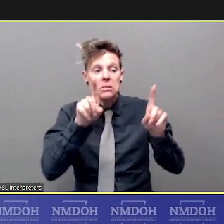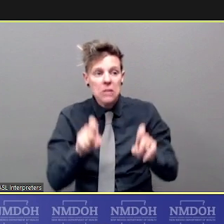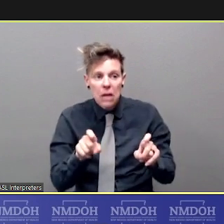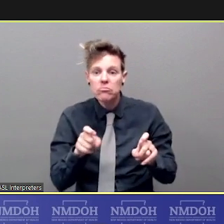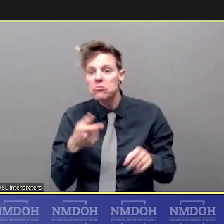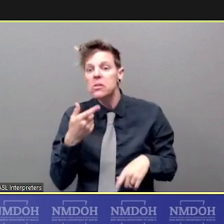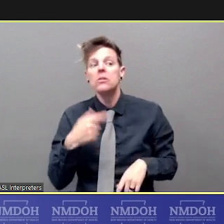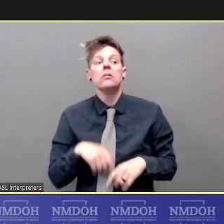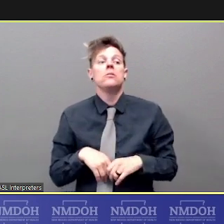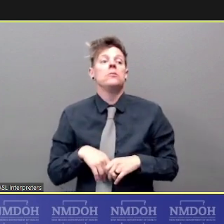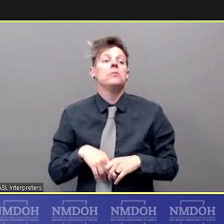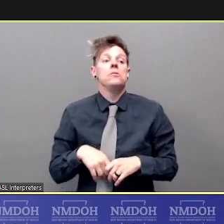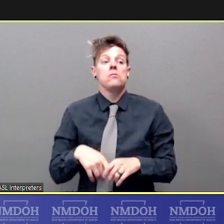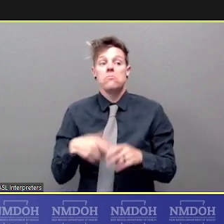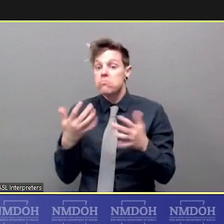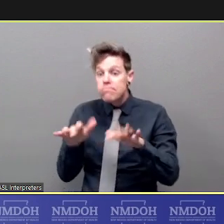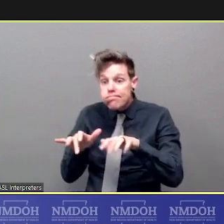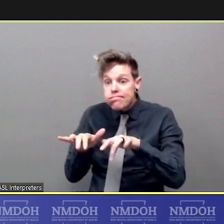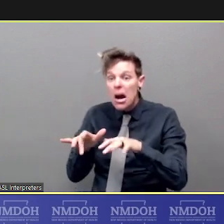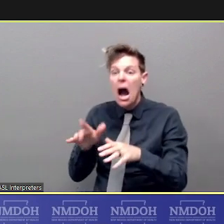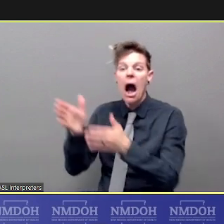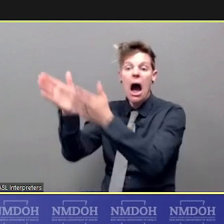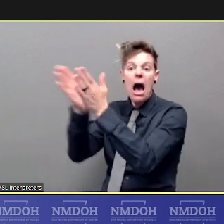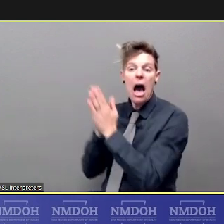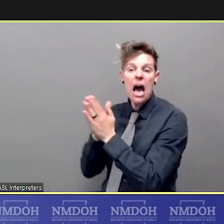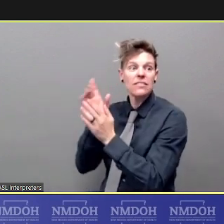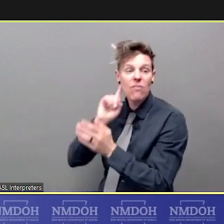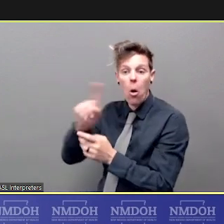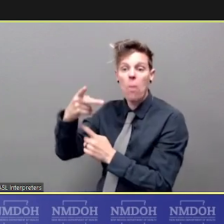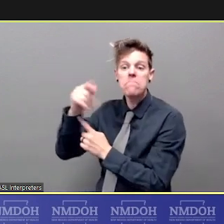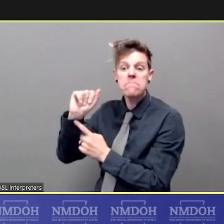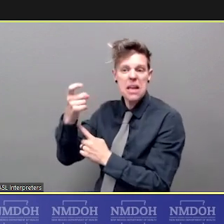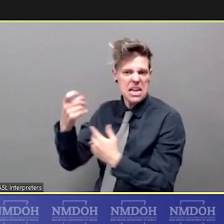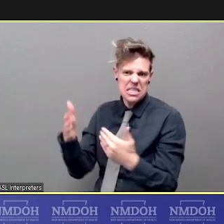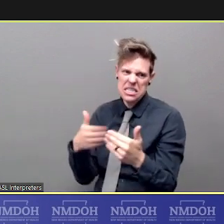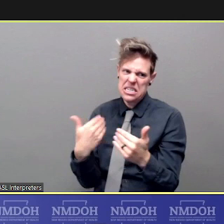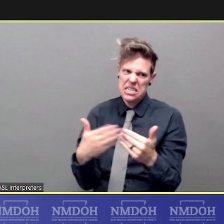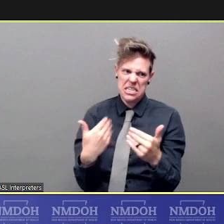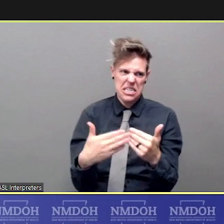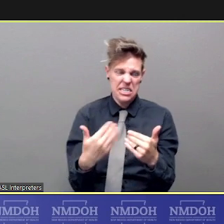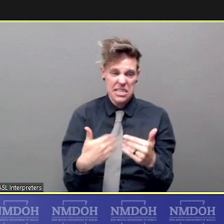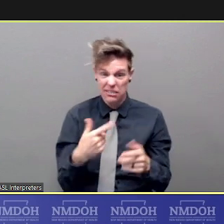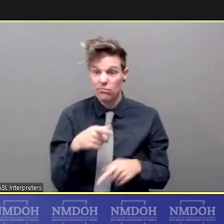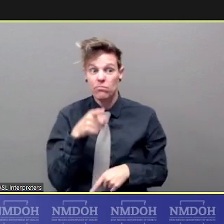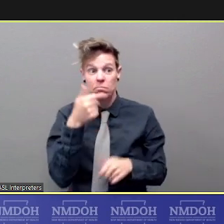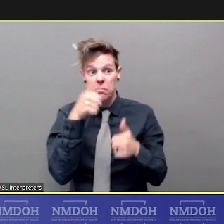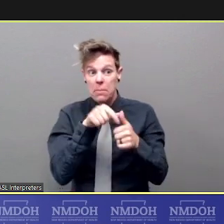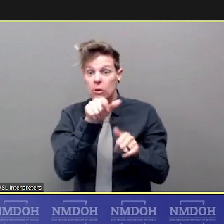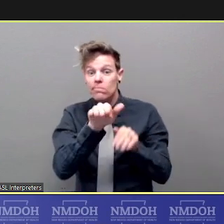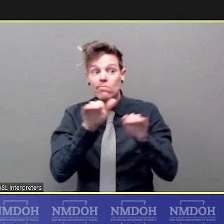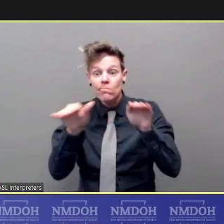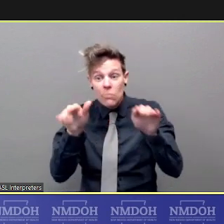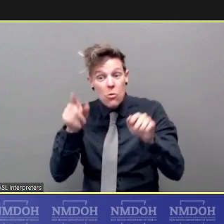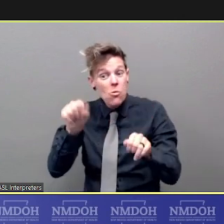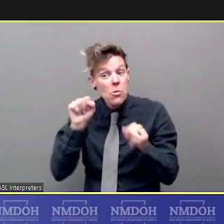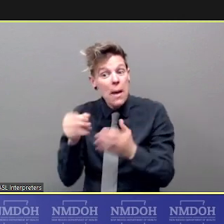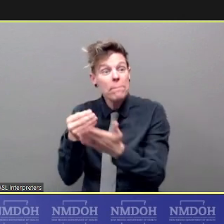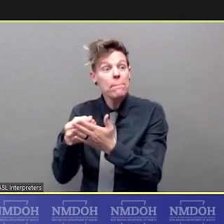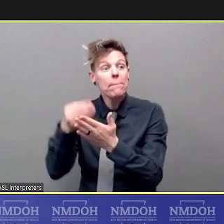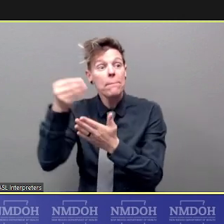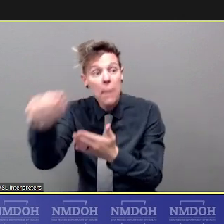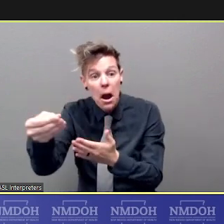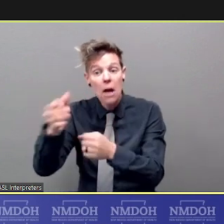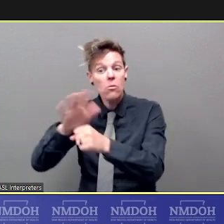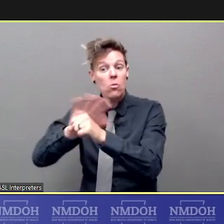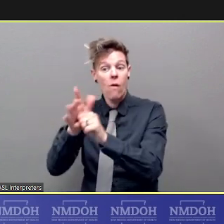tests for COVID, or you can, if you do have insurance, you can go to, one of the local pharmacies, and you can get actually up to